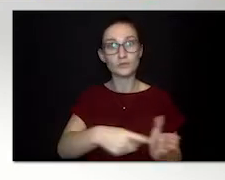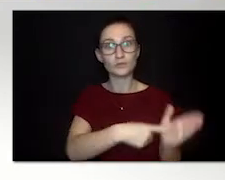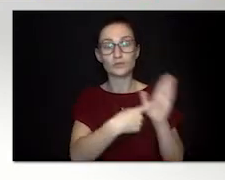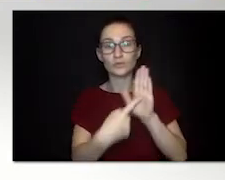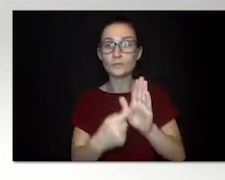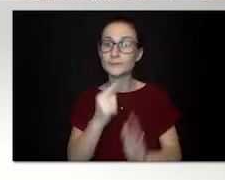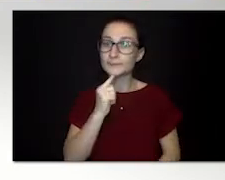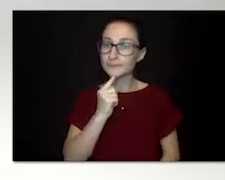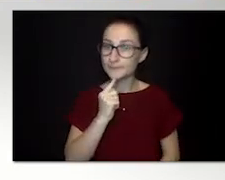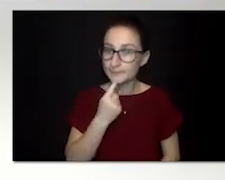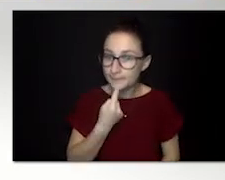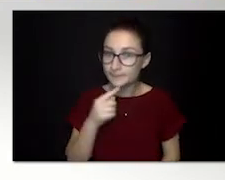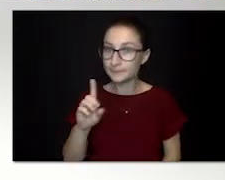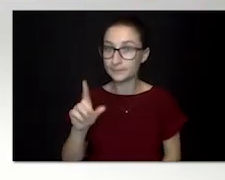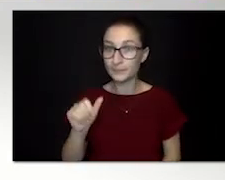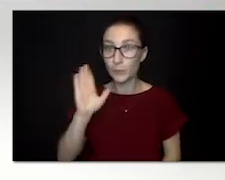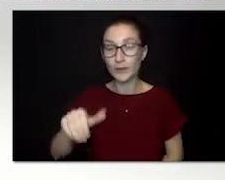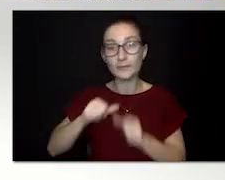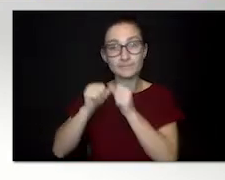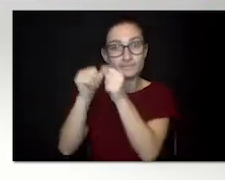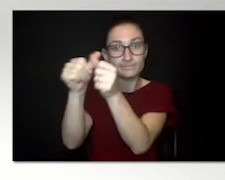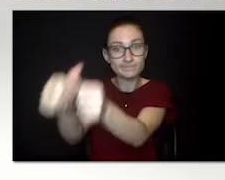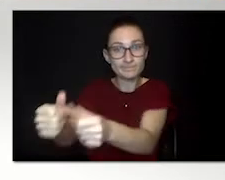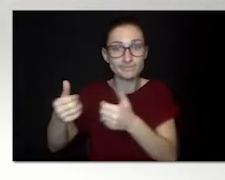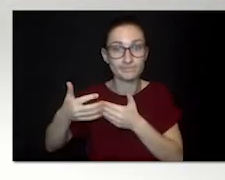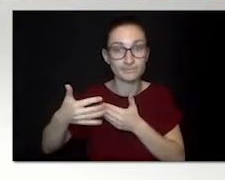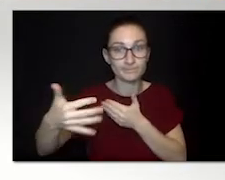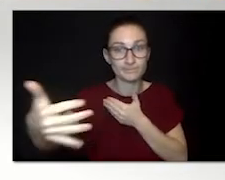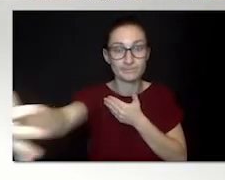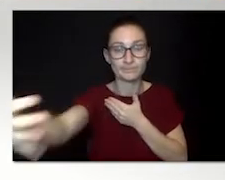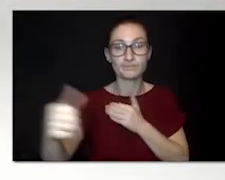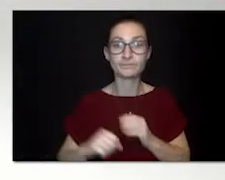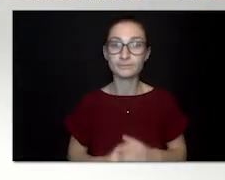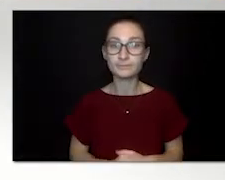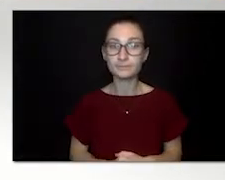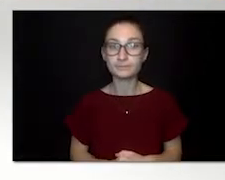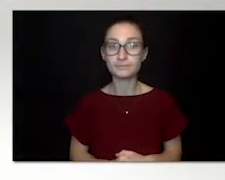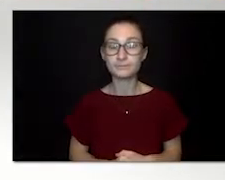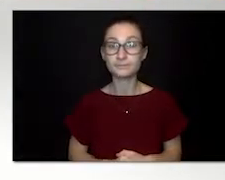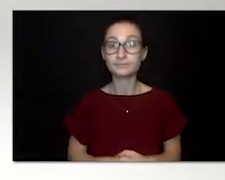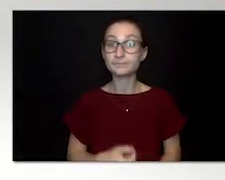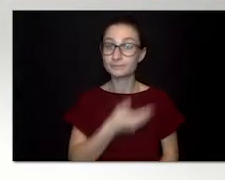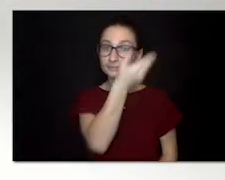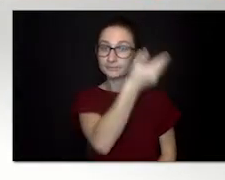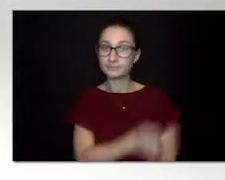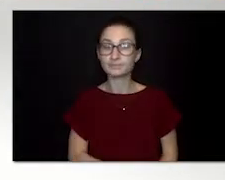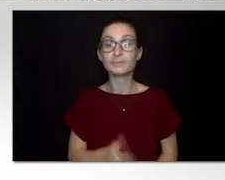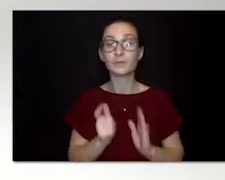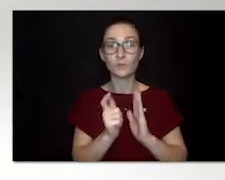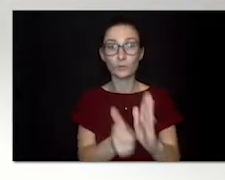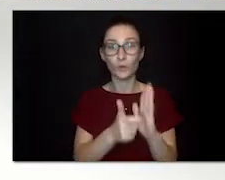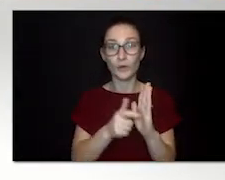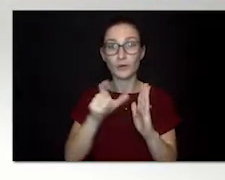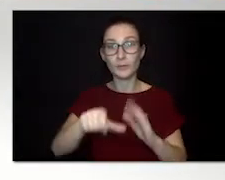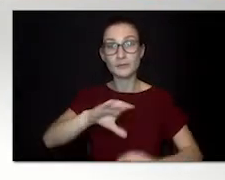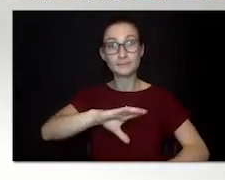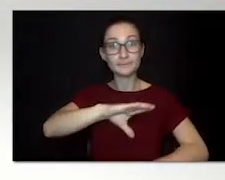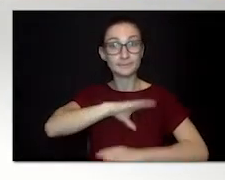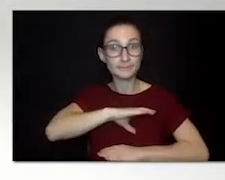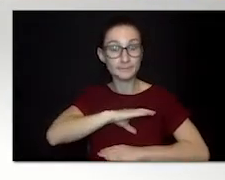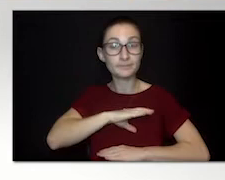a substantial handicap that is going to continue indefinitely. So these are the requirements that have to be